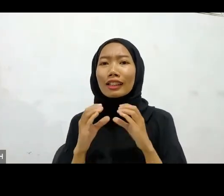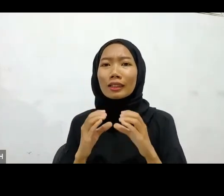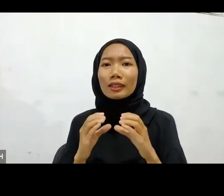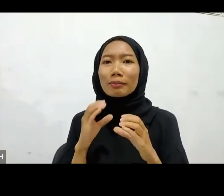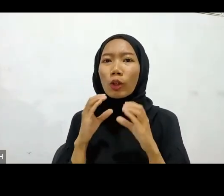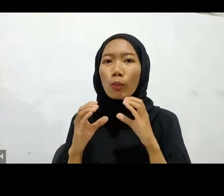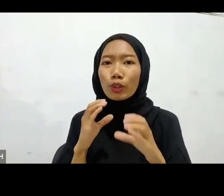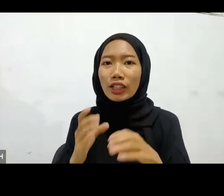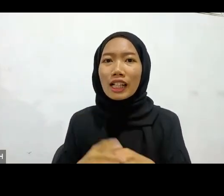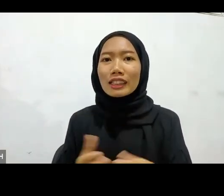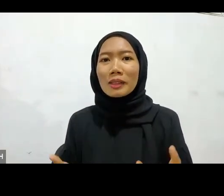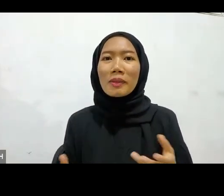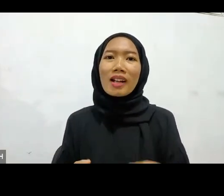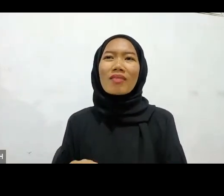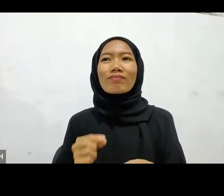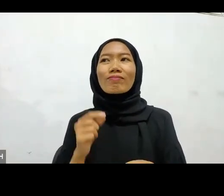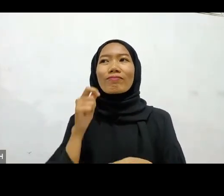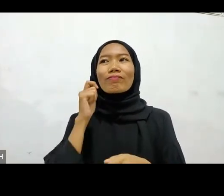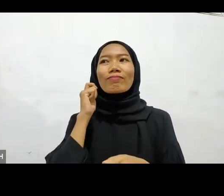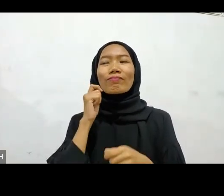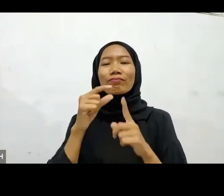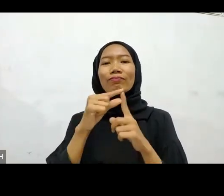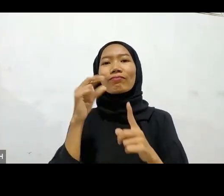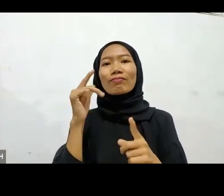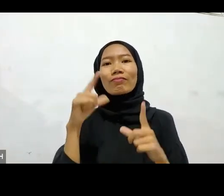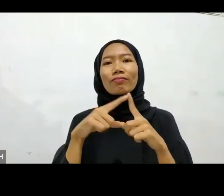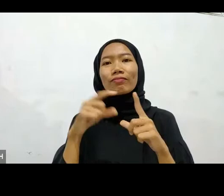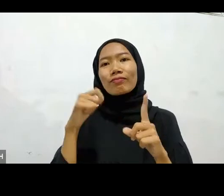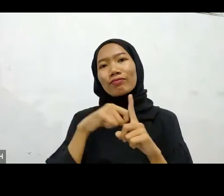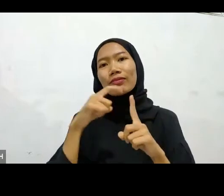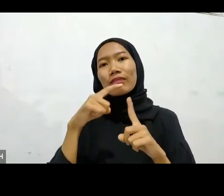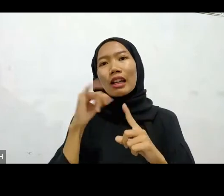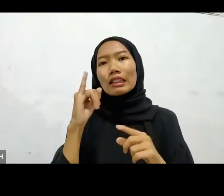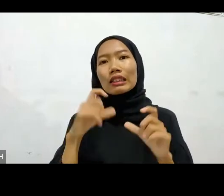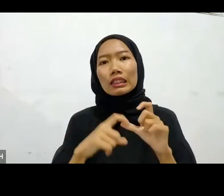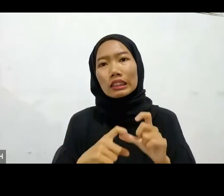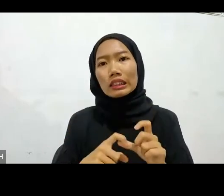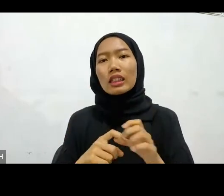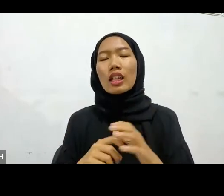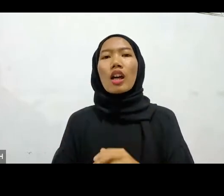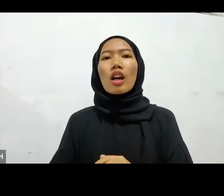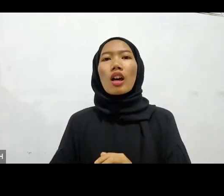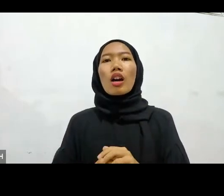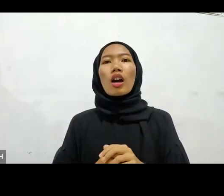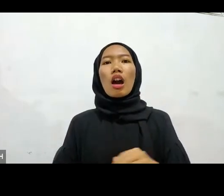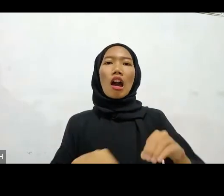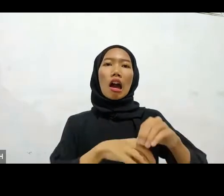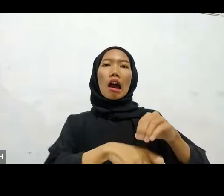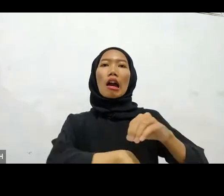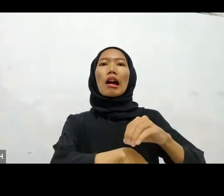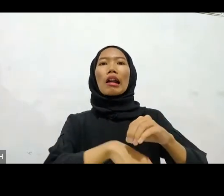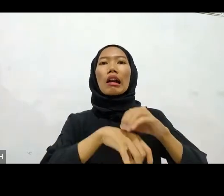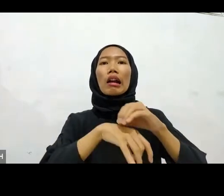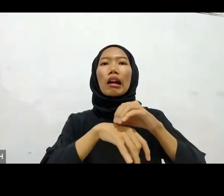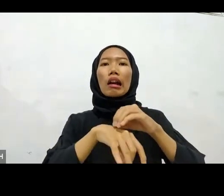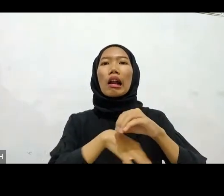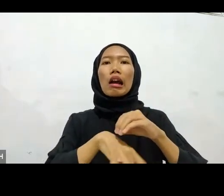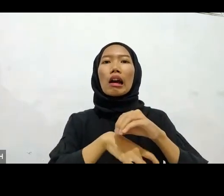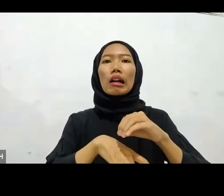practical. You're not, the rules are the rules now, the policy, it's there. We've got to put it into action.